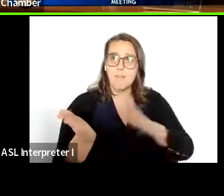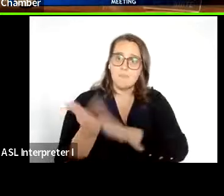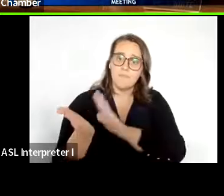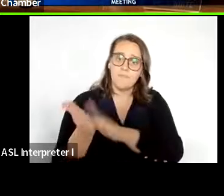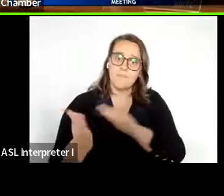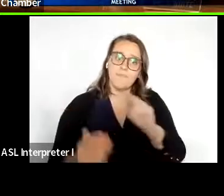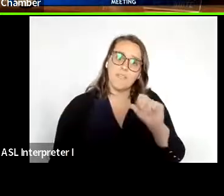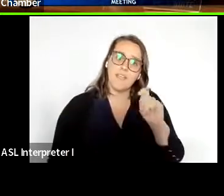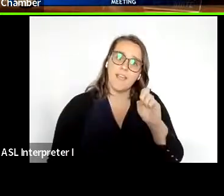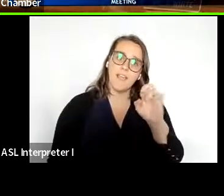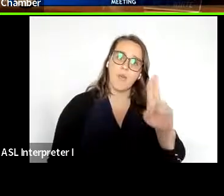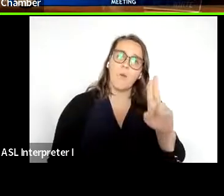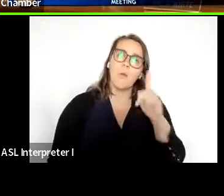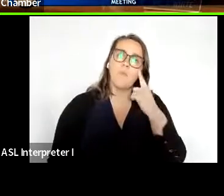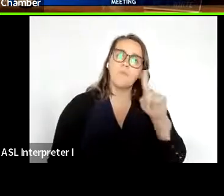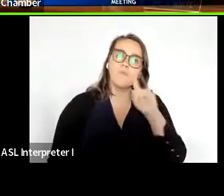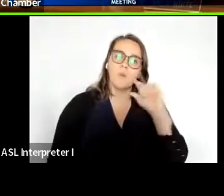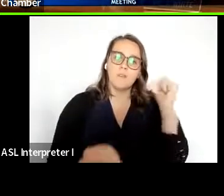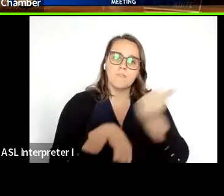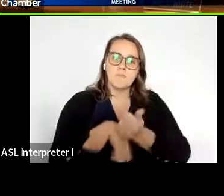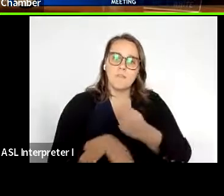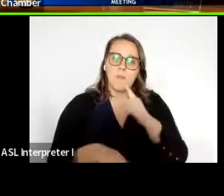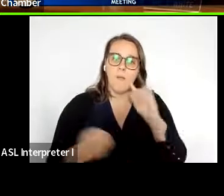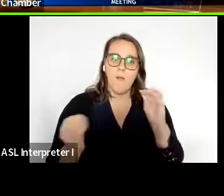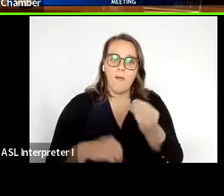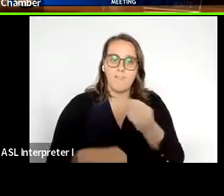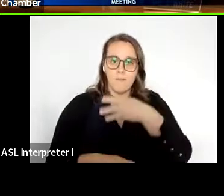together to establish the Office of Migrant Services.